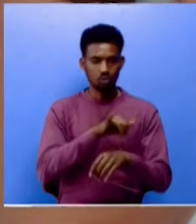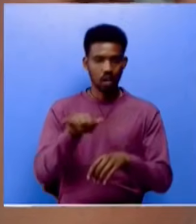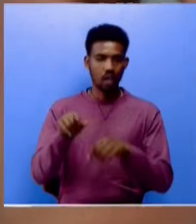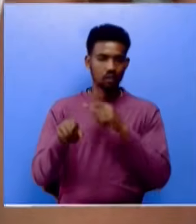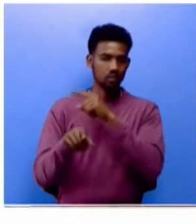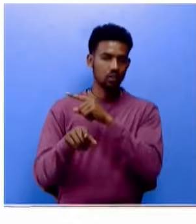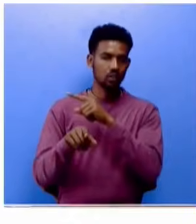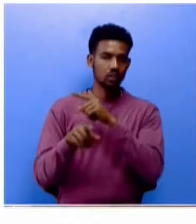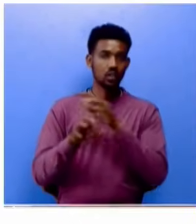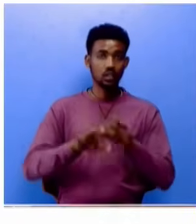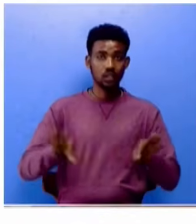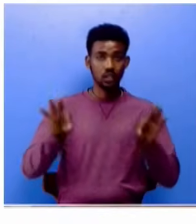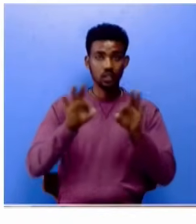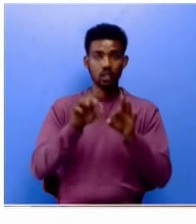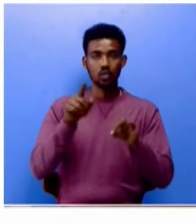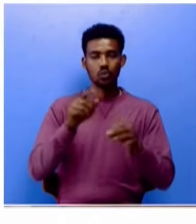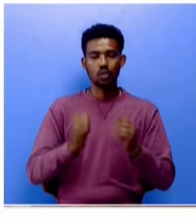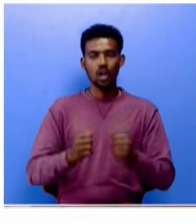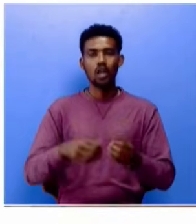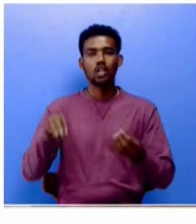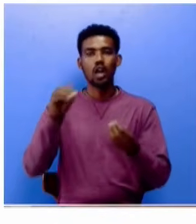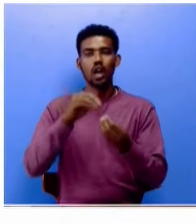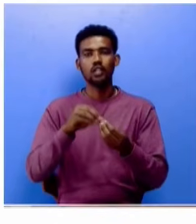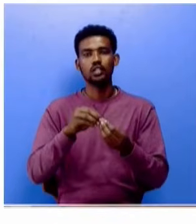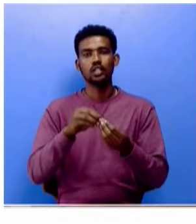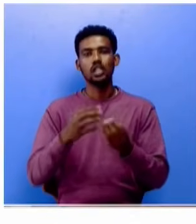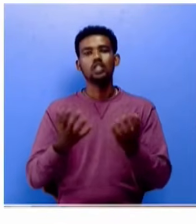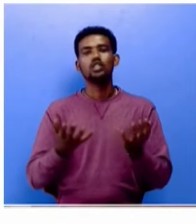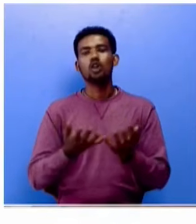And if necessary, we can add what? Object.